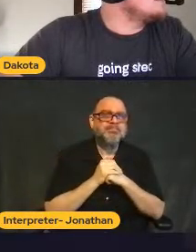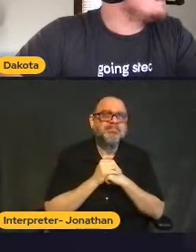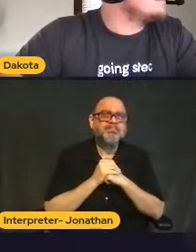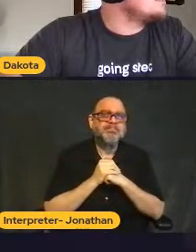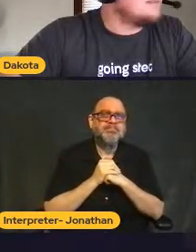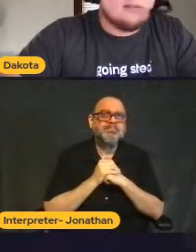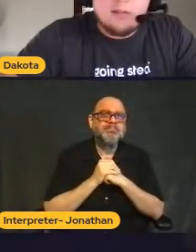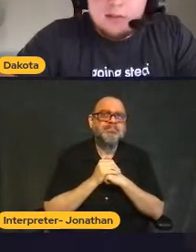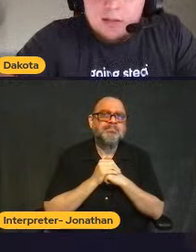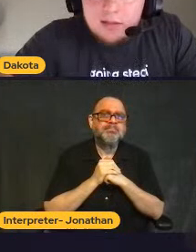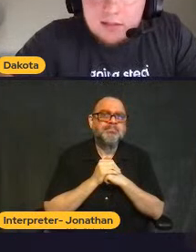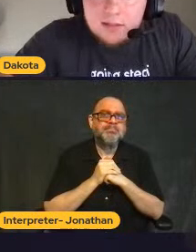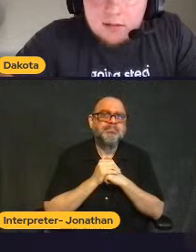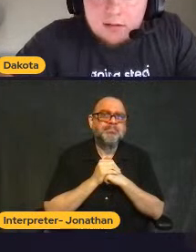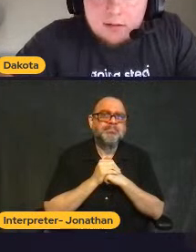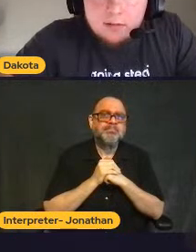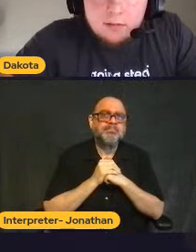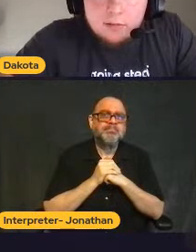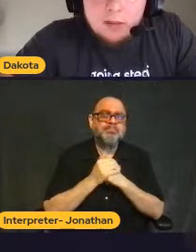it.